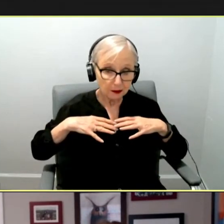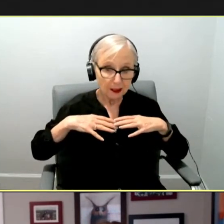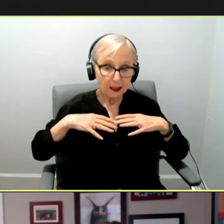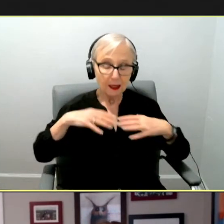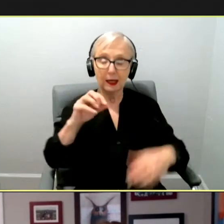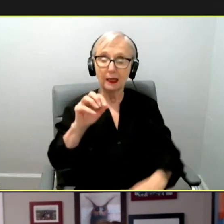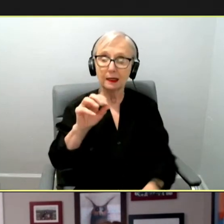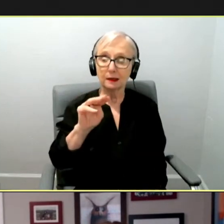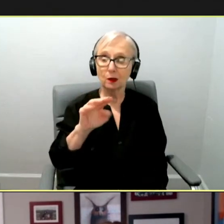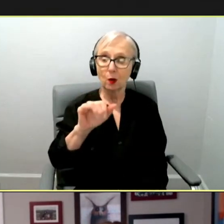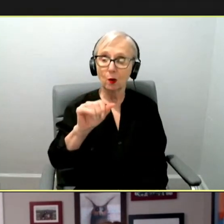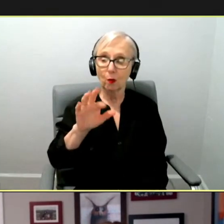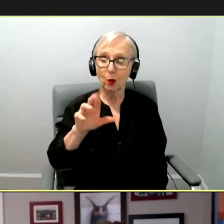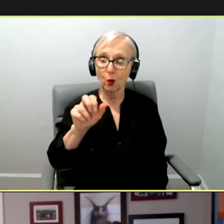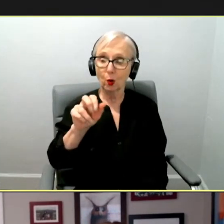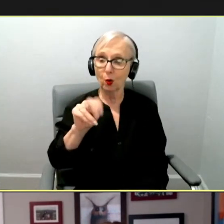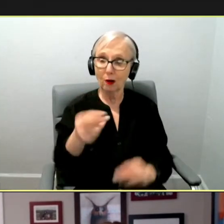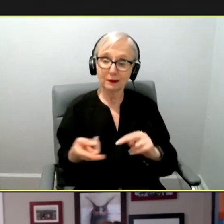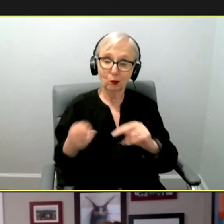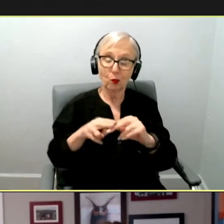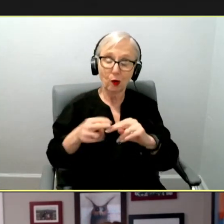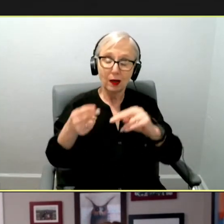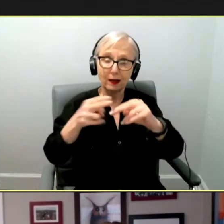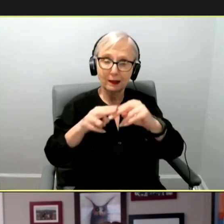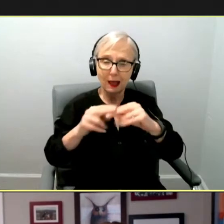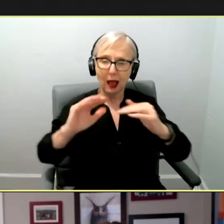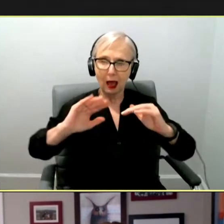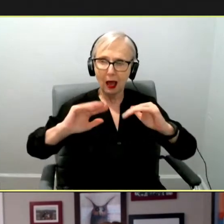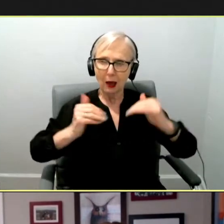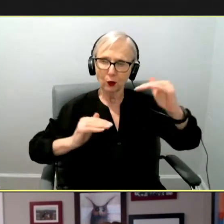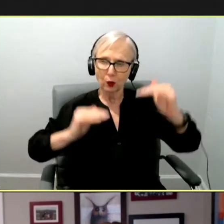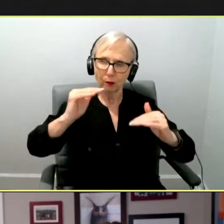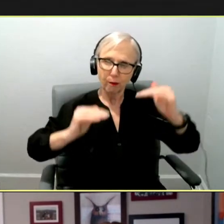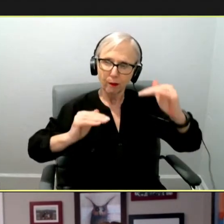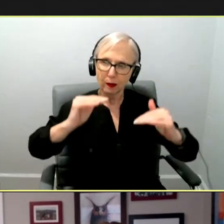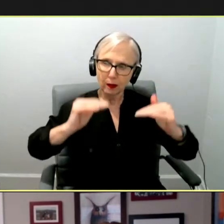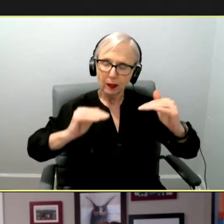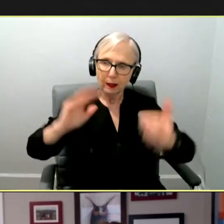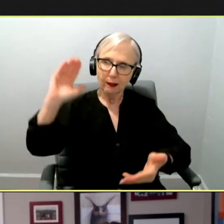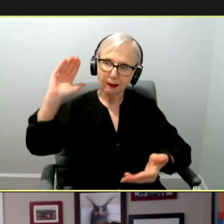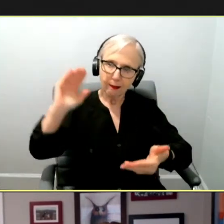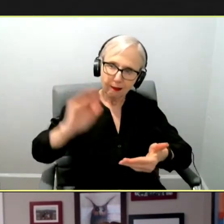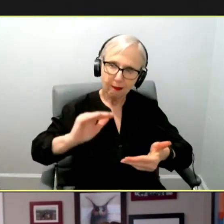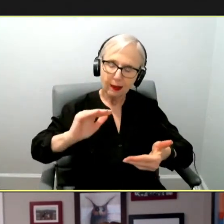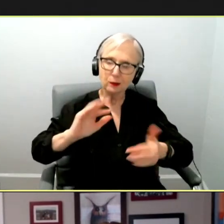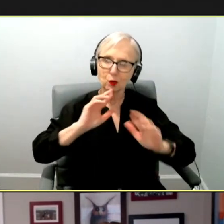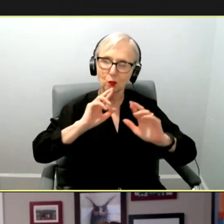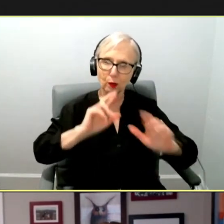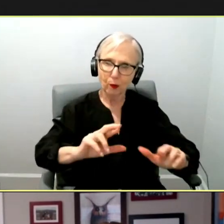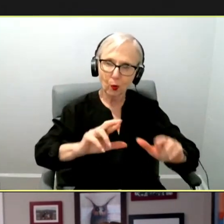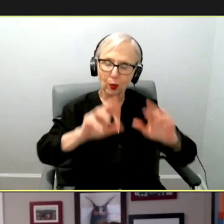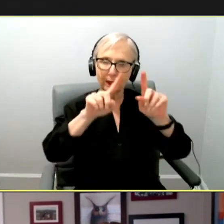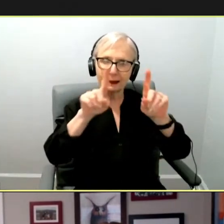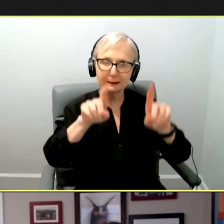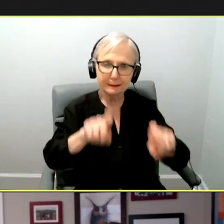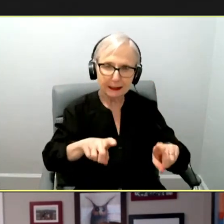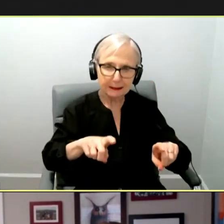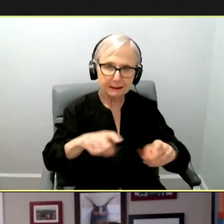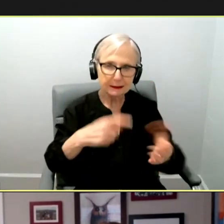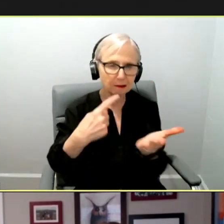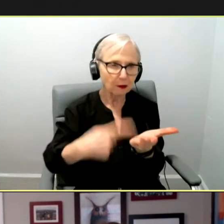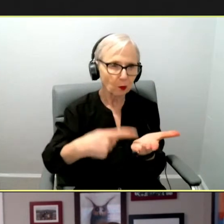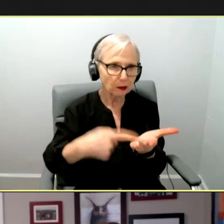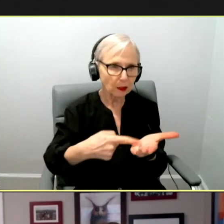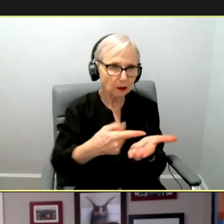how do you balance that with this less reporting and less testing that we had talked about a couple of weeks ago on this